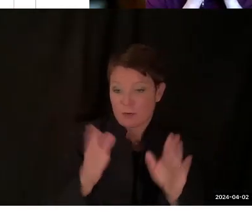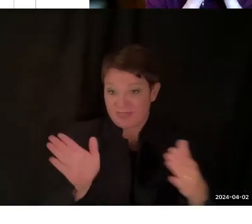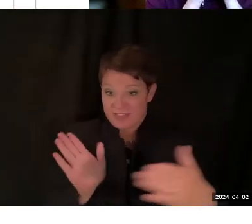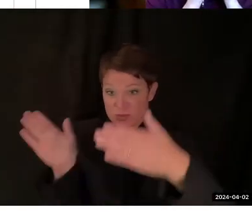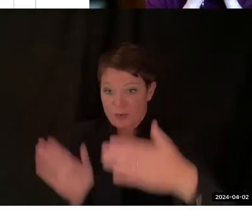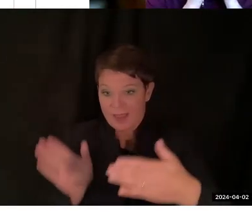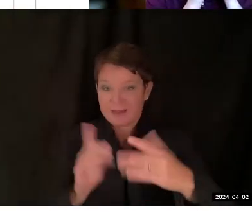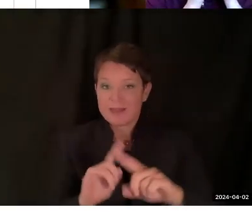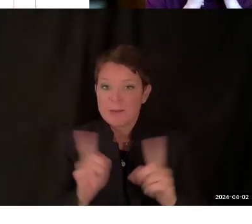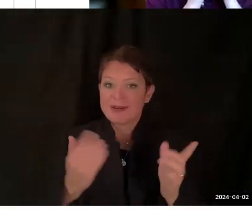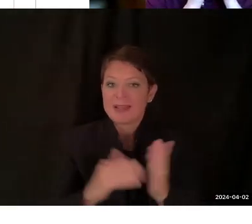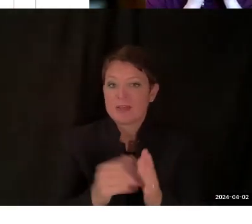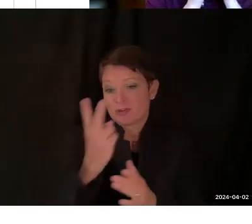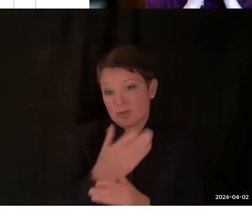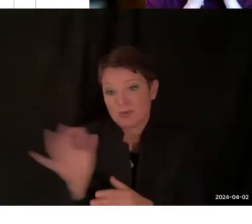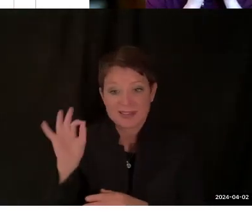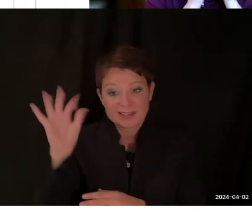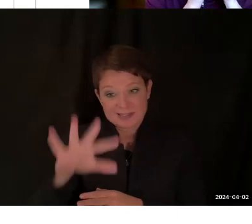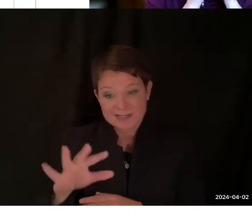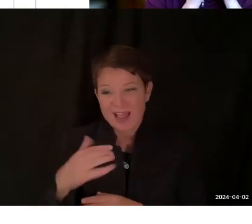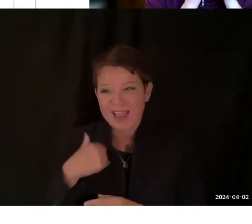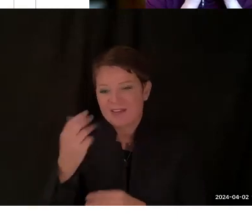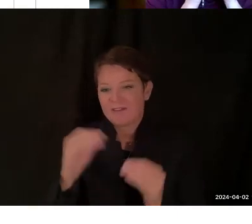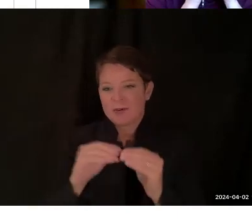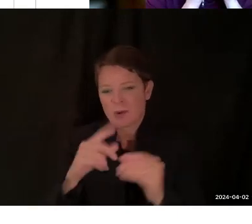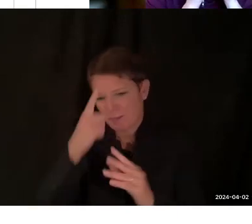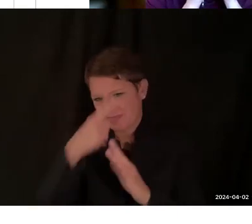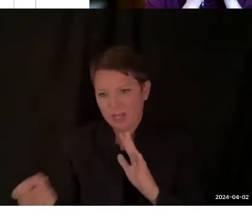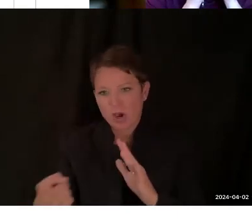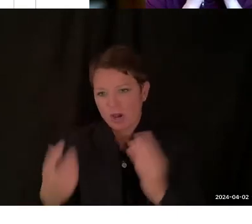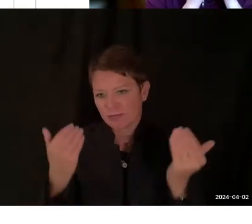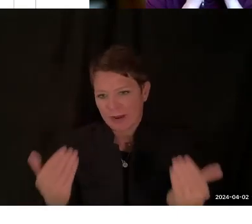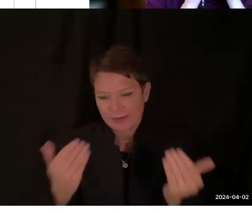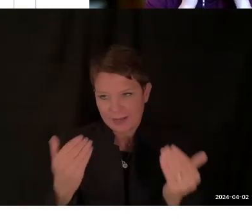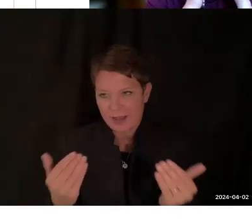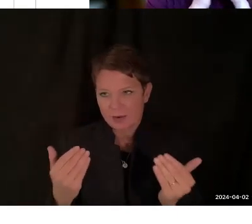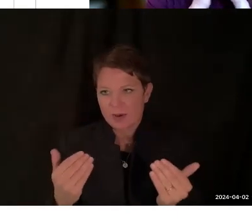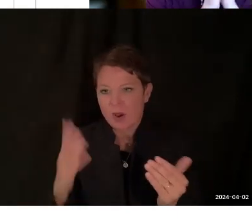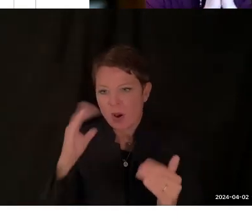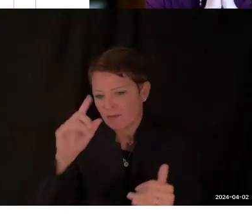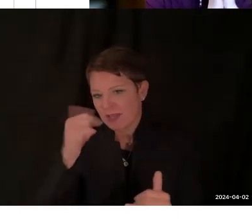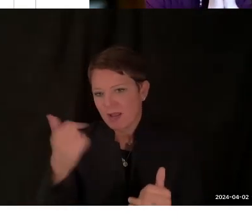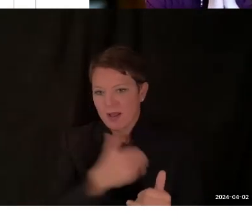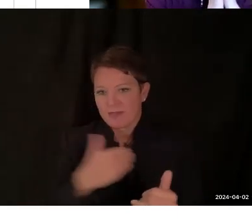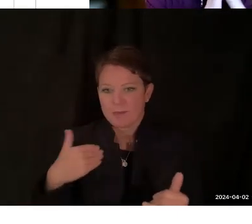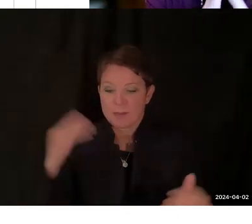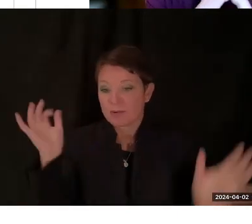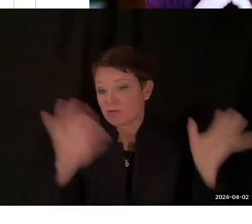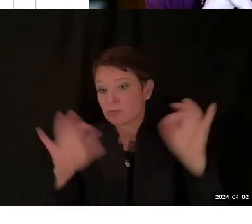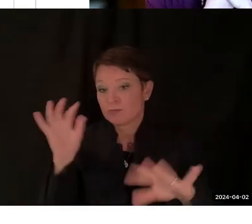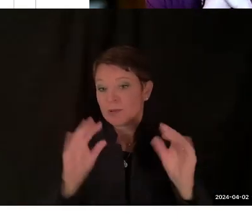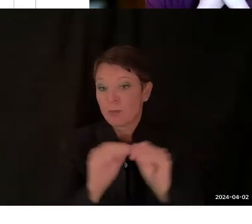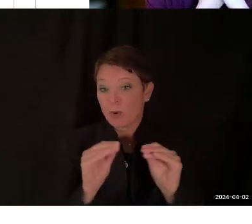Yeah, those are two things. I had a couple more, but they're gone from my head now. So hopefully other members will have things.